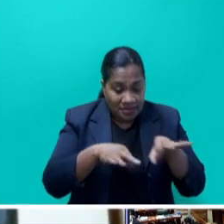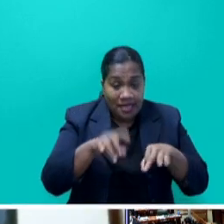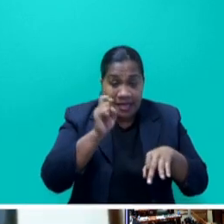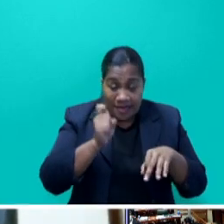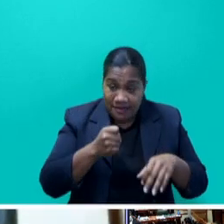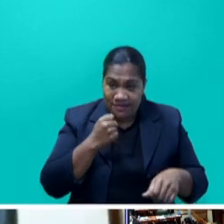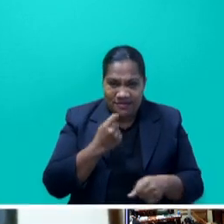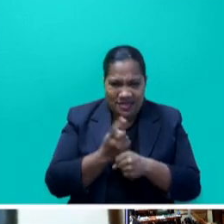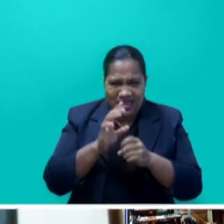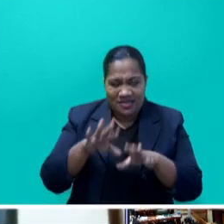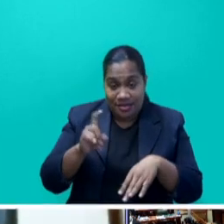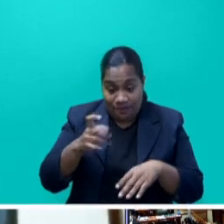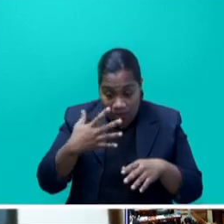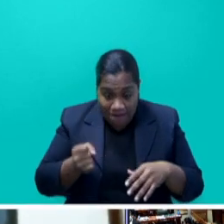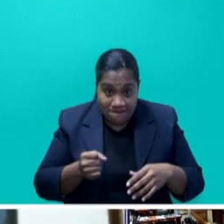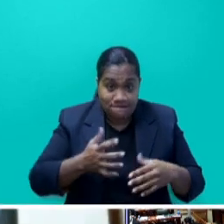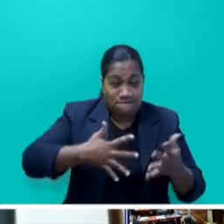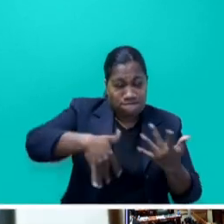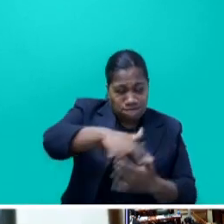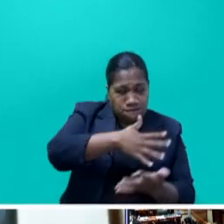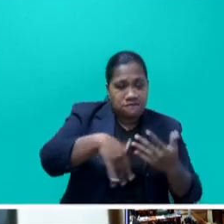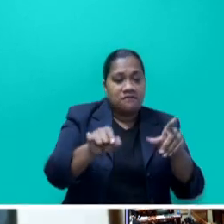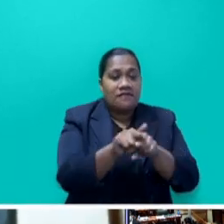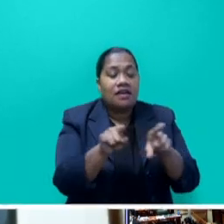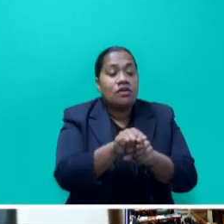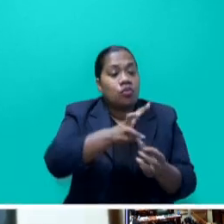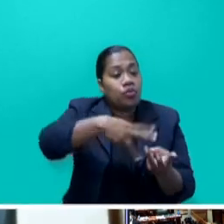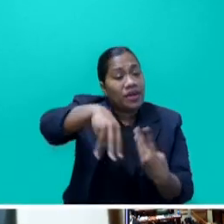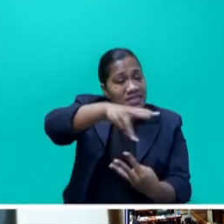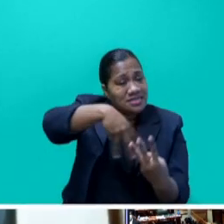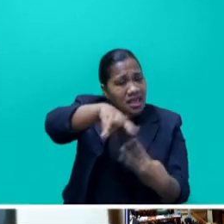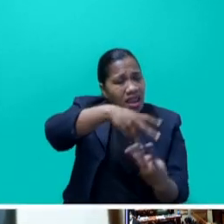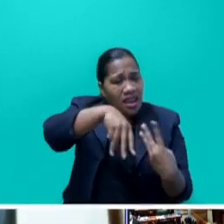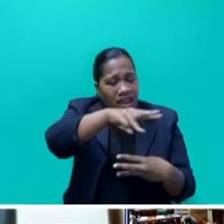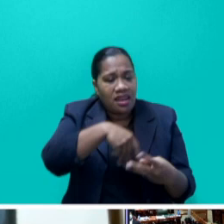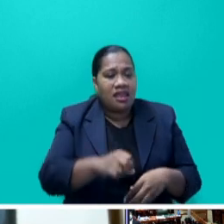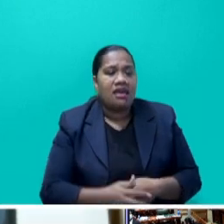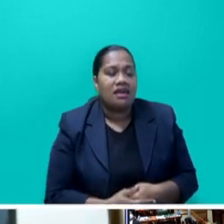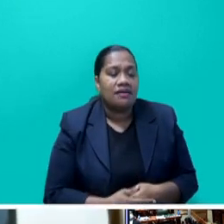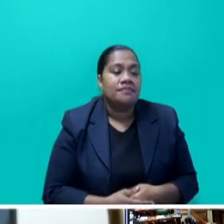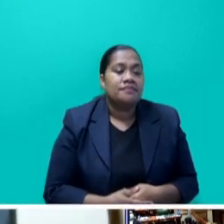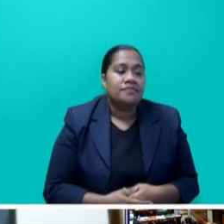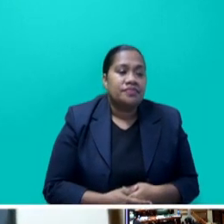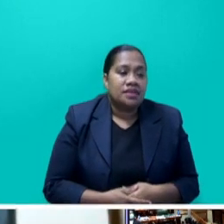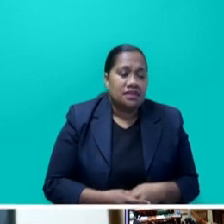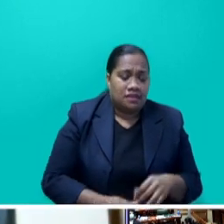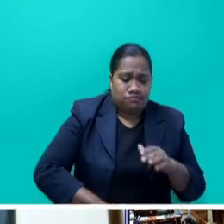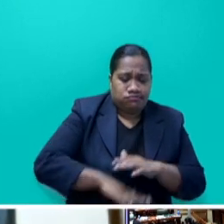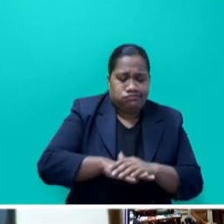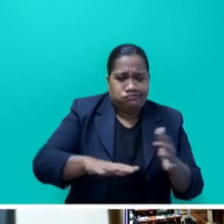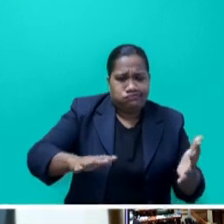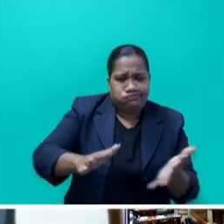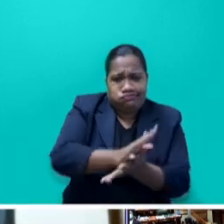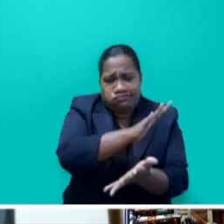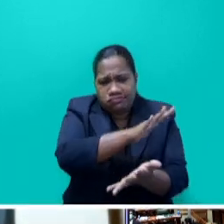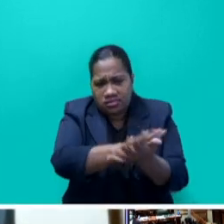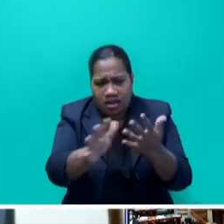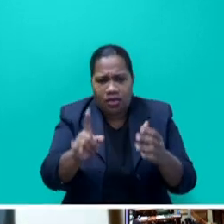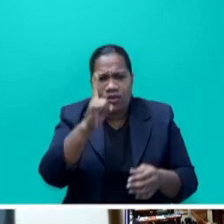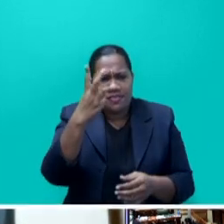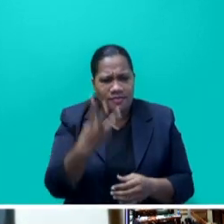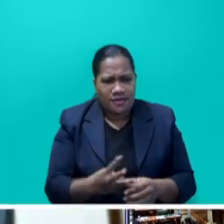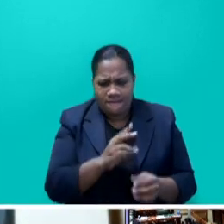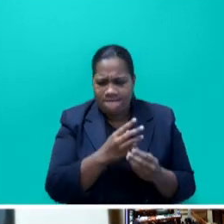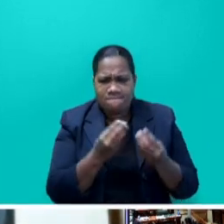a category 5 like Winston, which completely reduces to rubble 1/3 of the value of the GDP